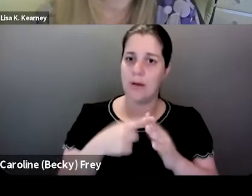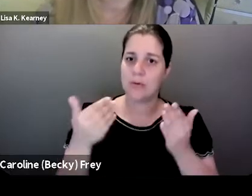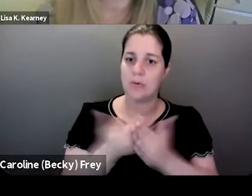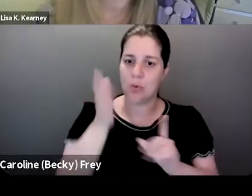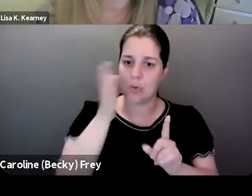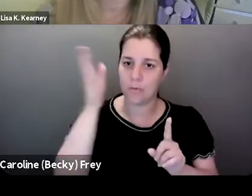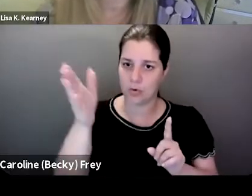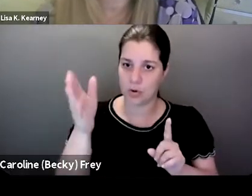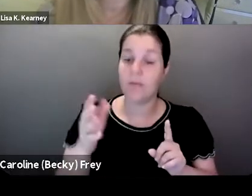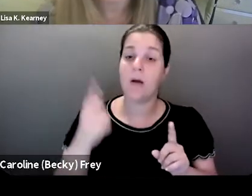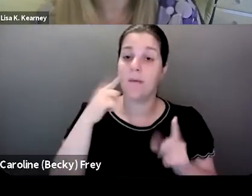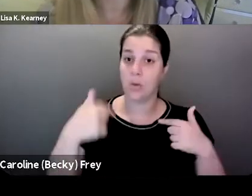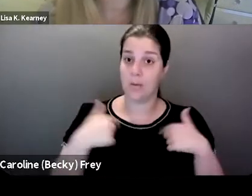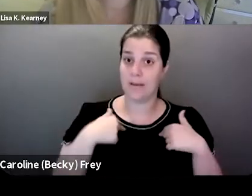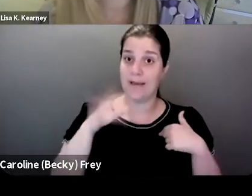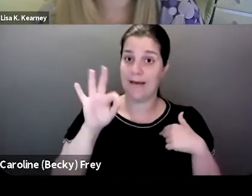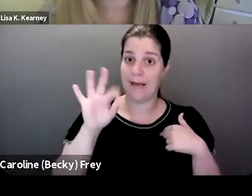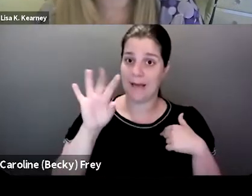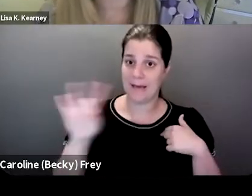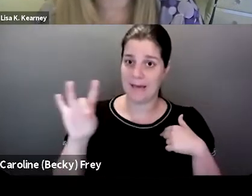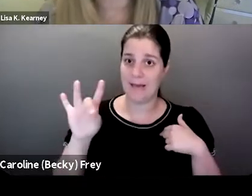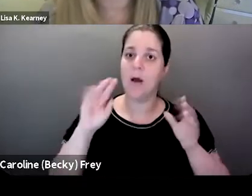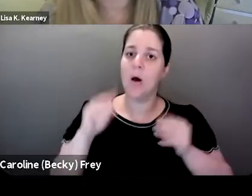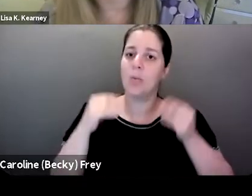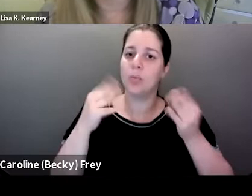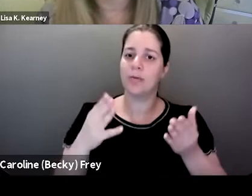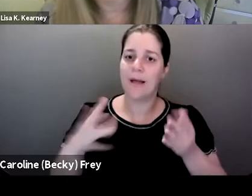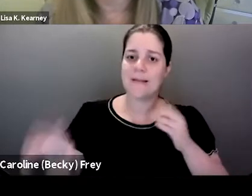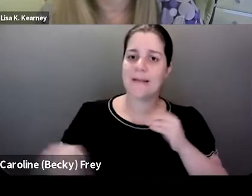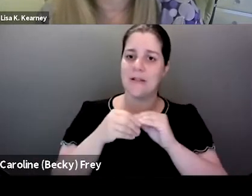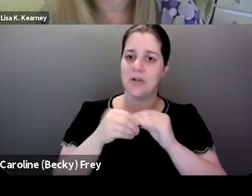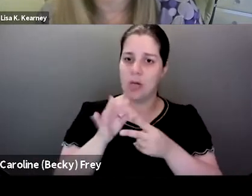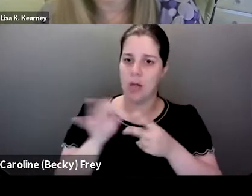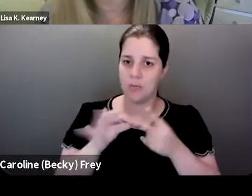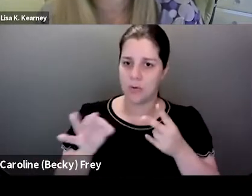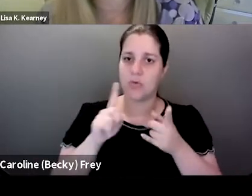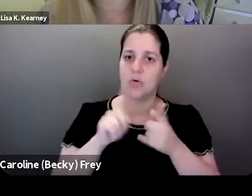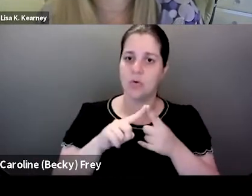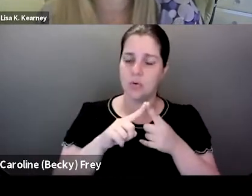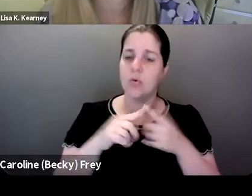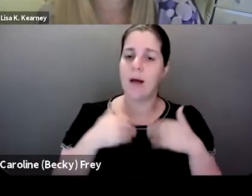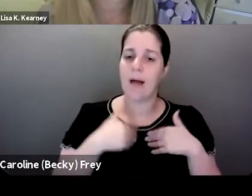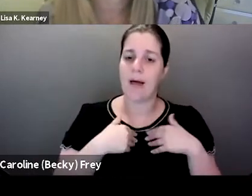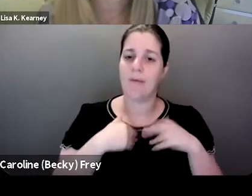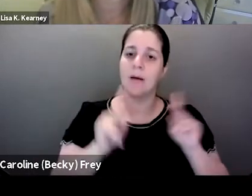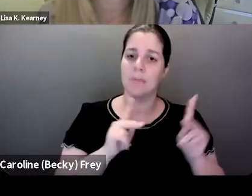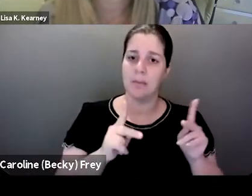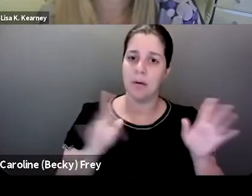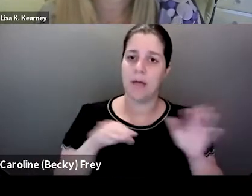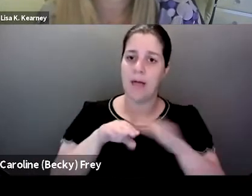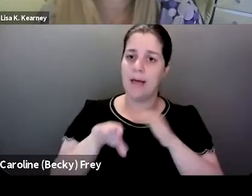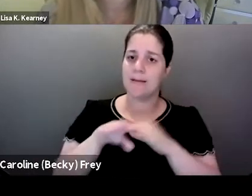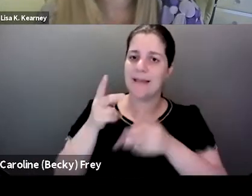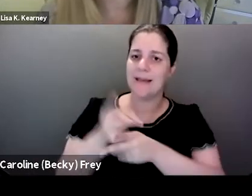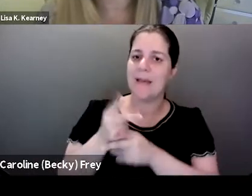me, 988 provides us additional options to get individuals to care and support. So I think we need to